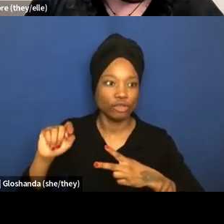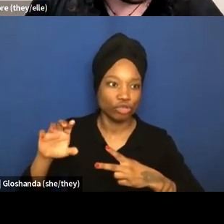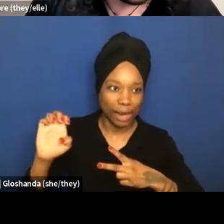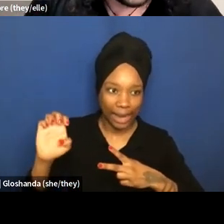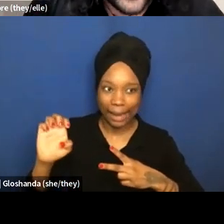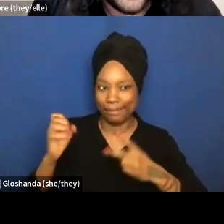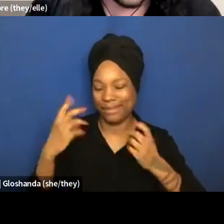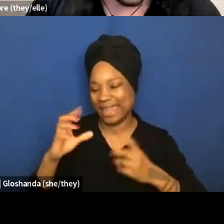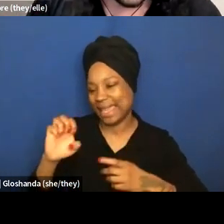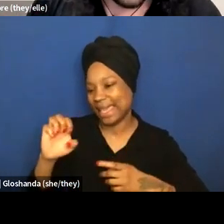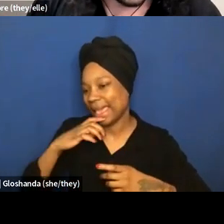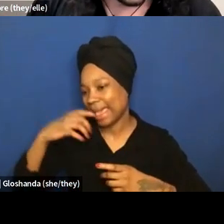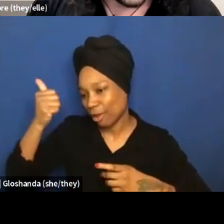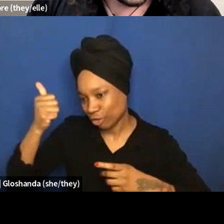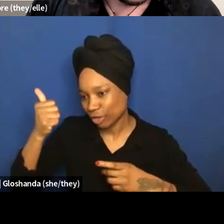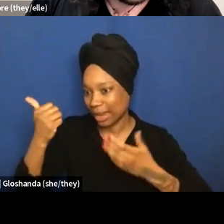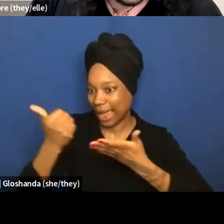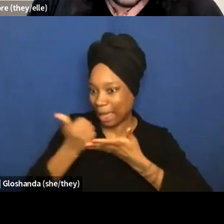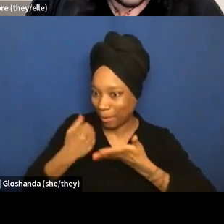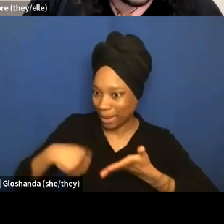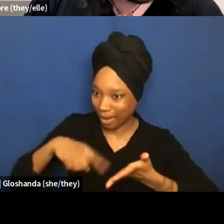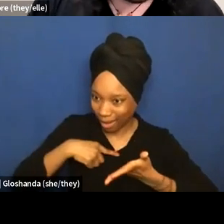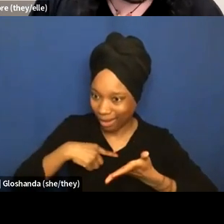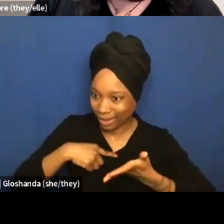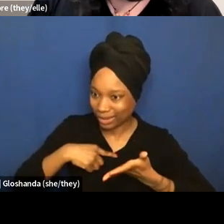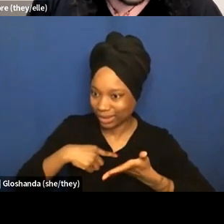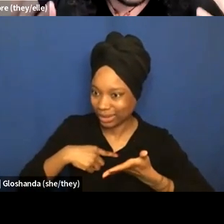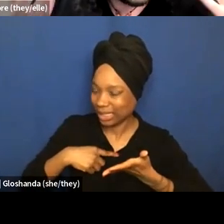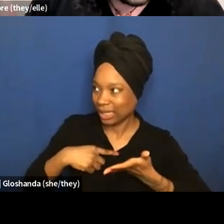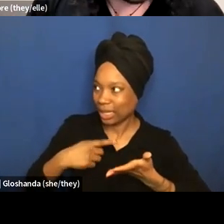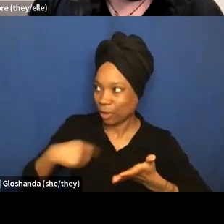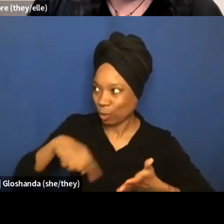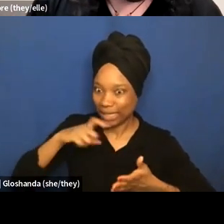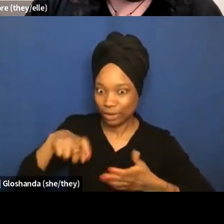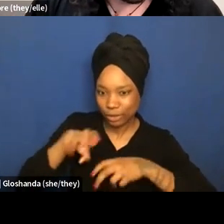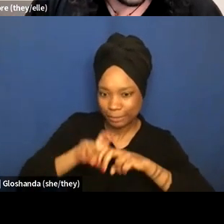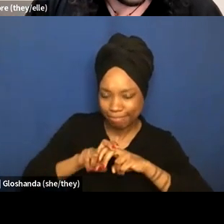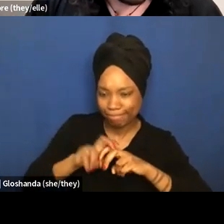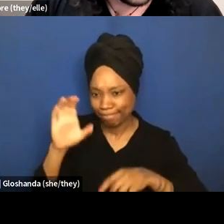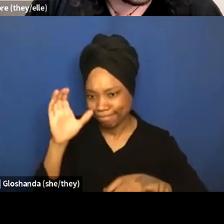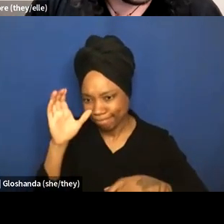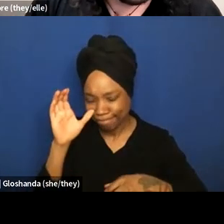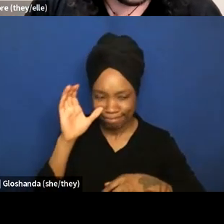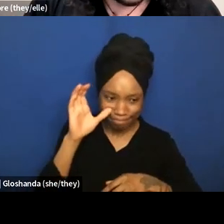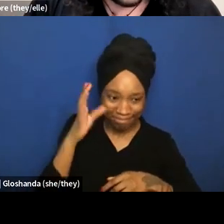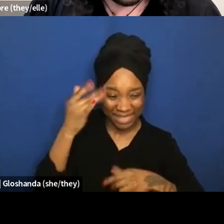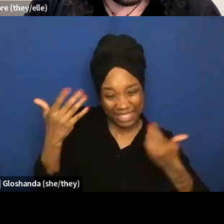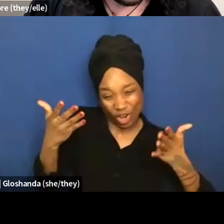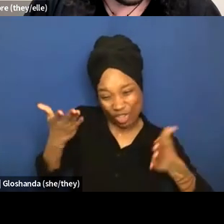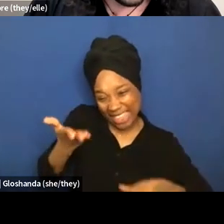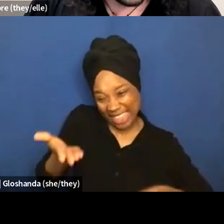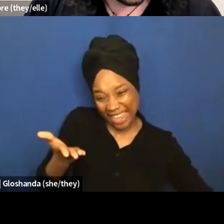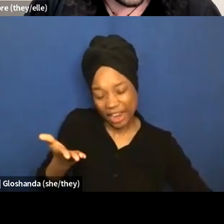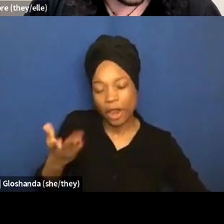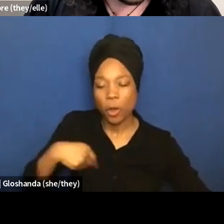our experiences, sitting in that space, right? It all exists. It's all there. And I think we can continue to do